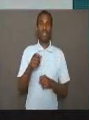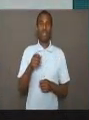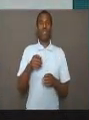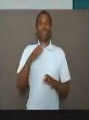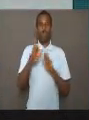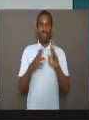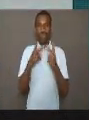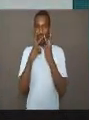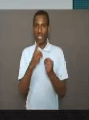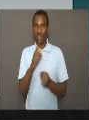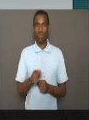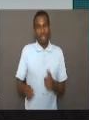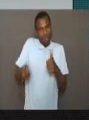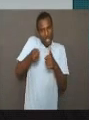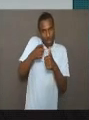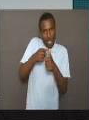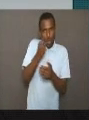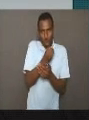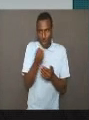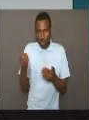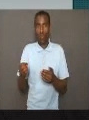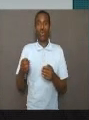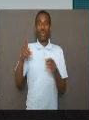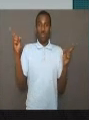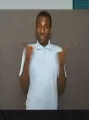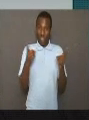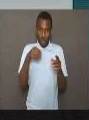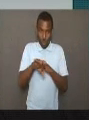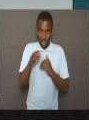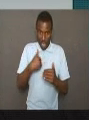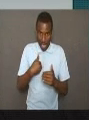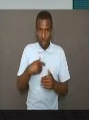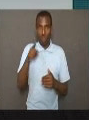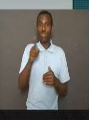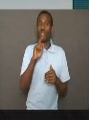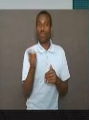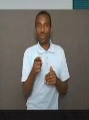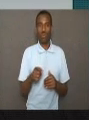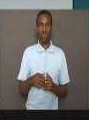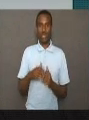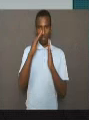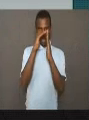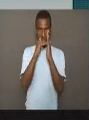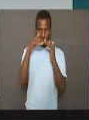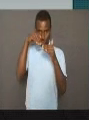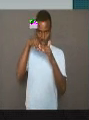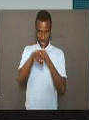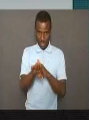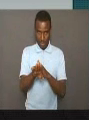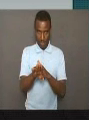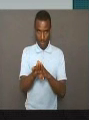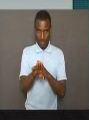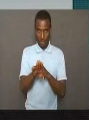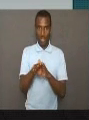First, the objects in the refrigerator are a system. The inside of